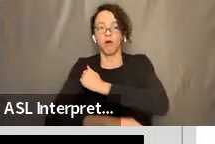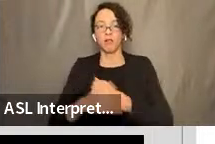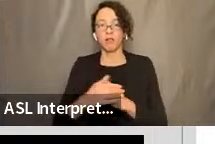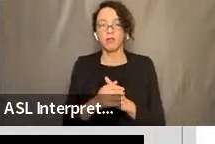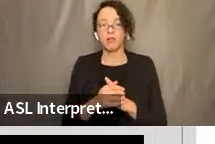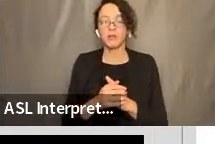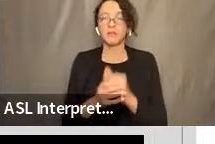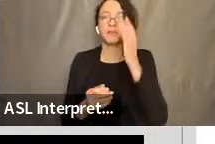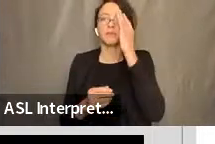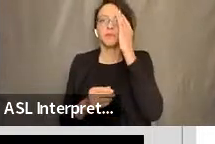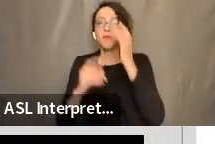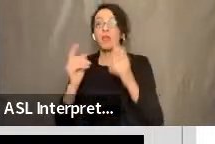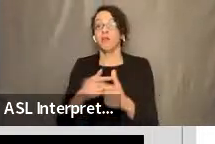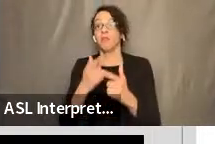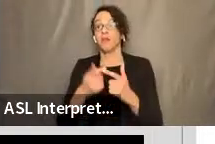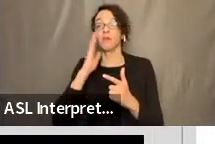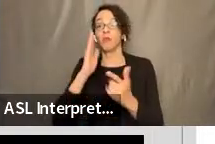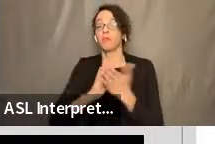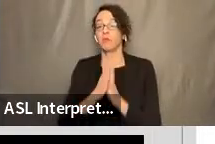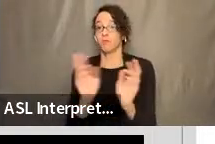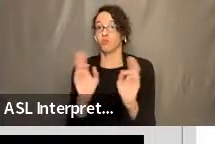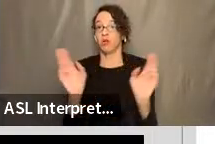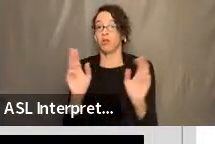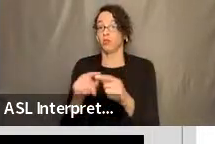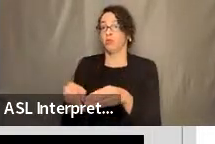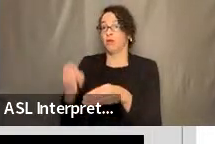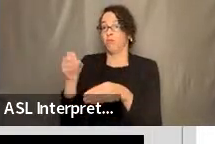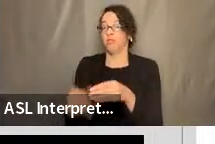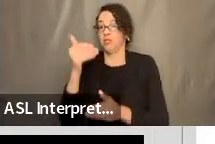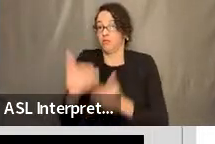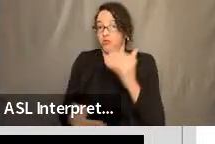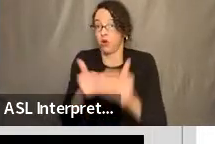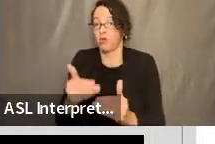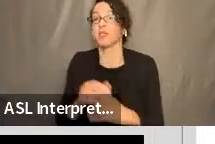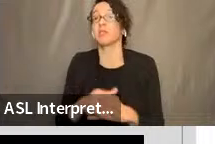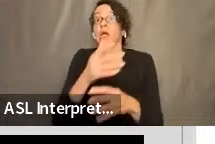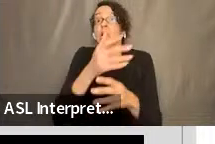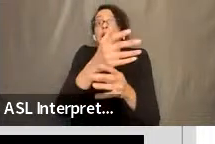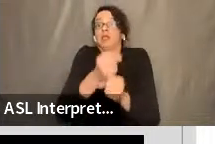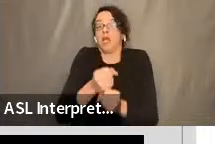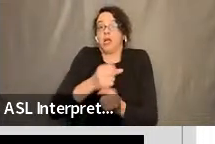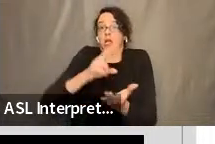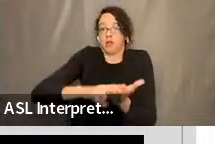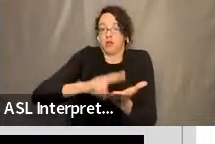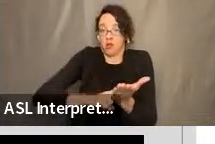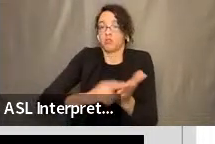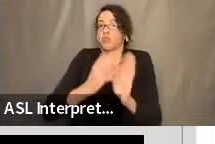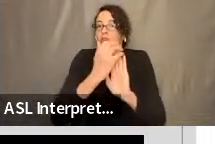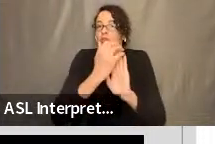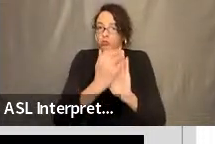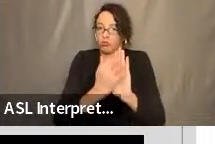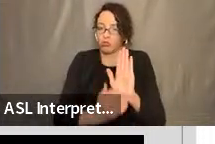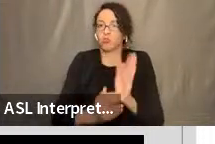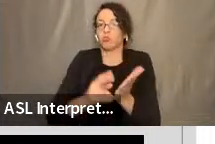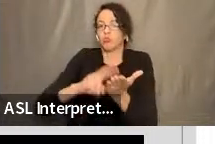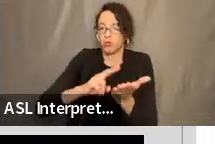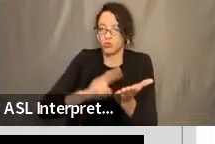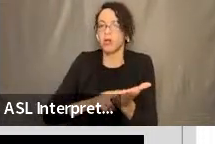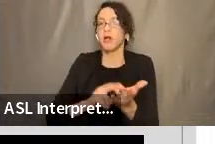complete the process and get a contract, as well as be ready for